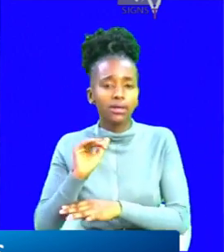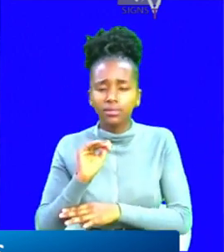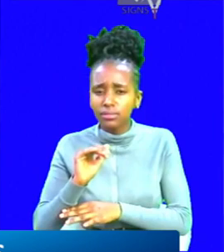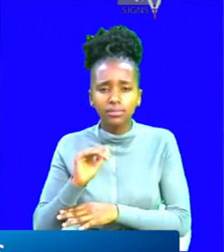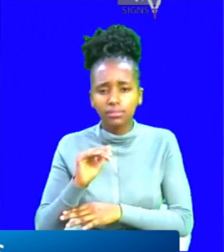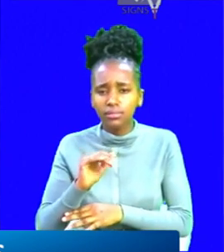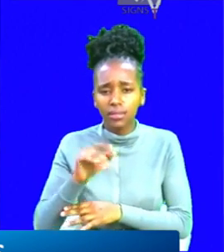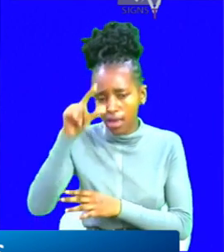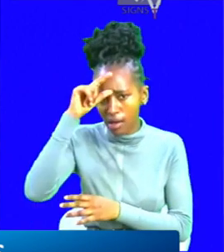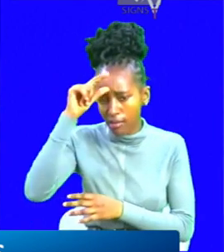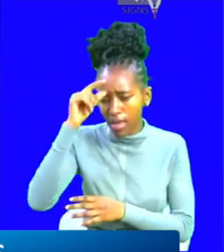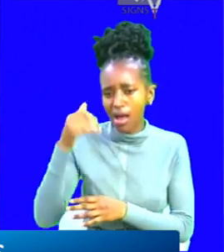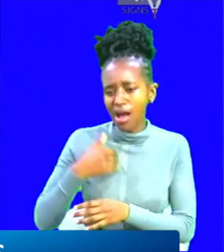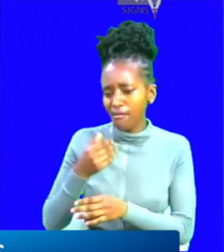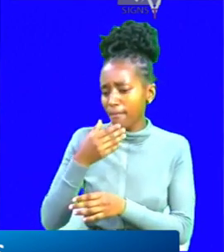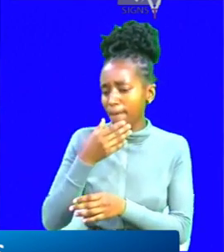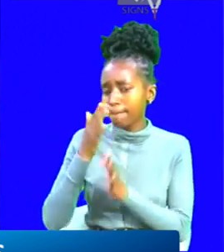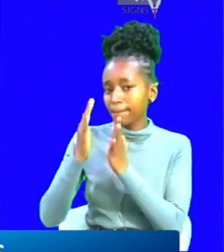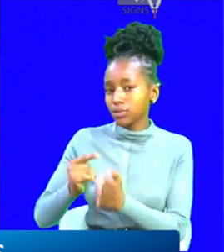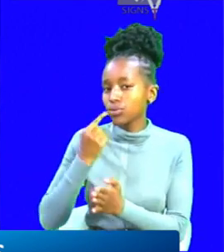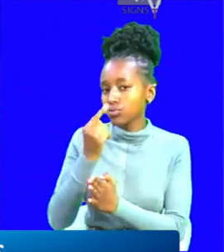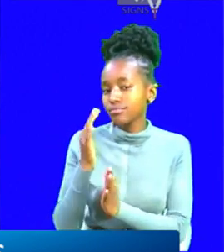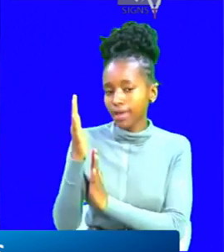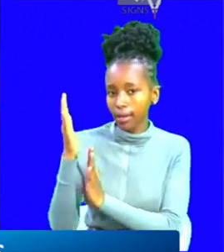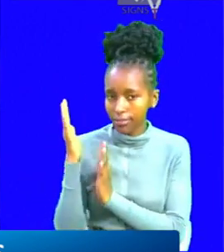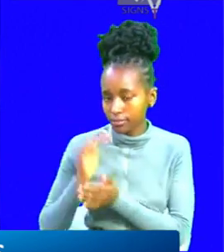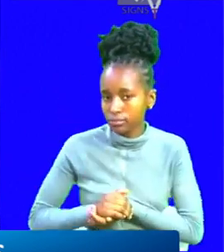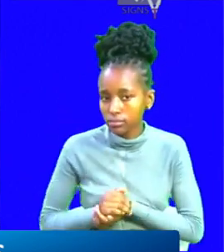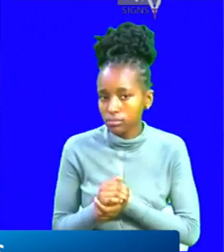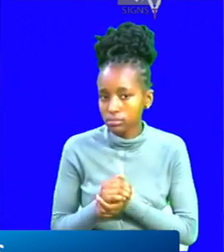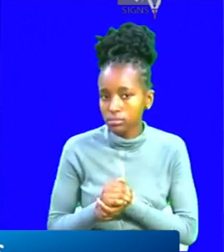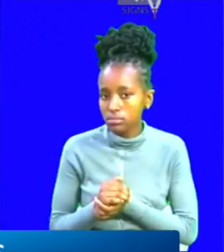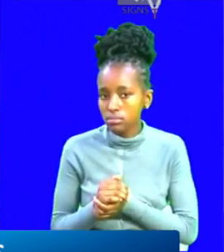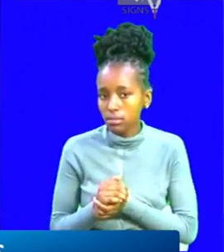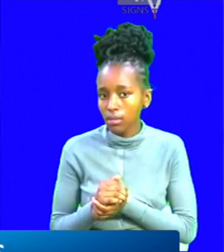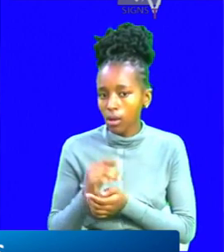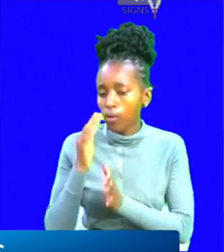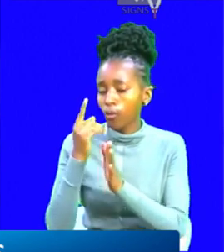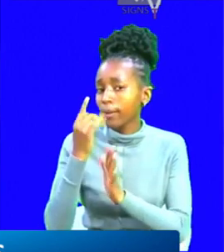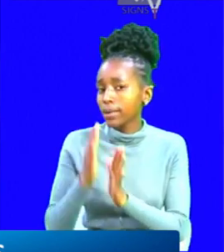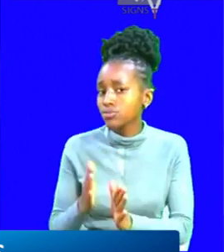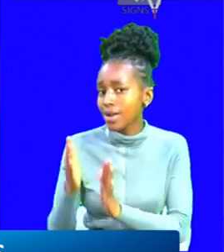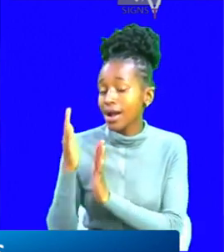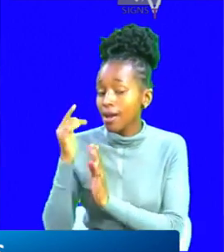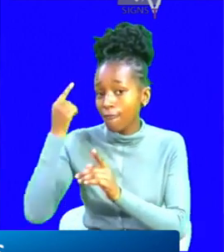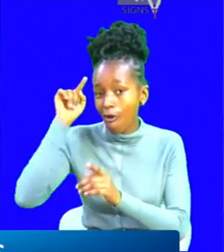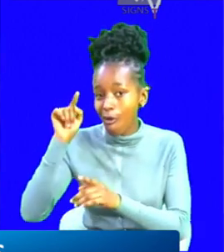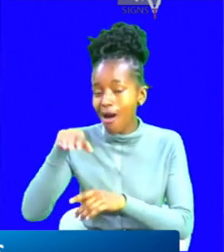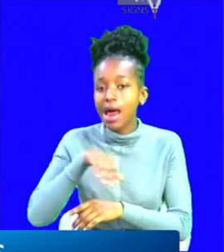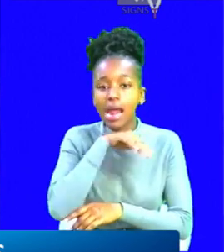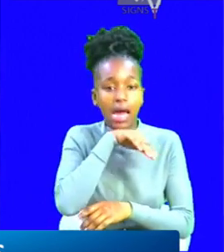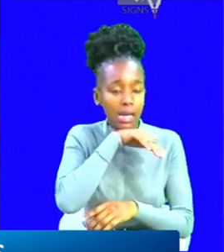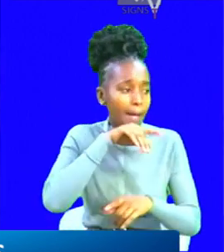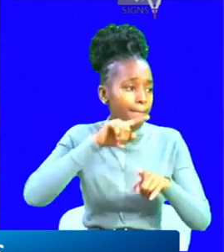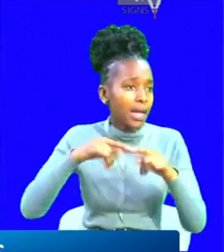politician, but was just a guard to one of our own Raila Odinga. So the family